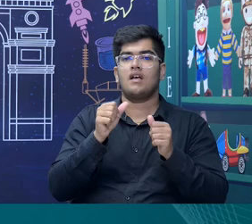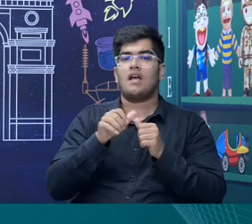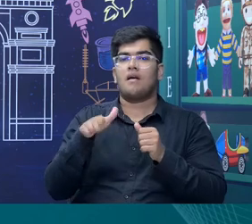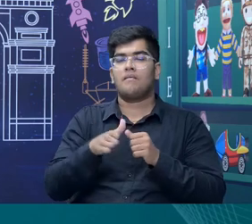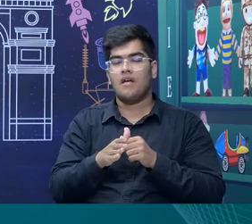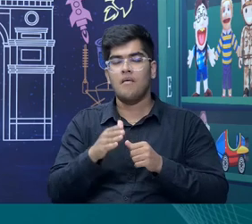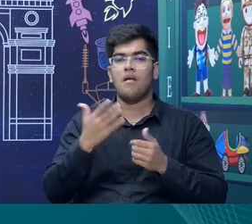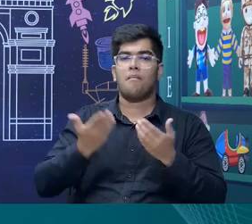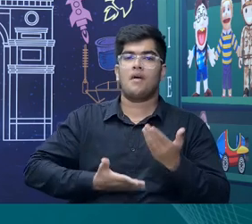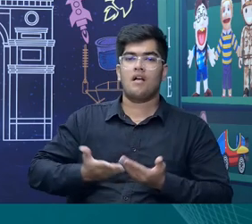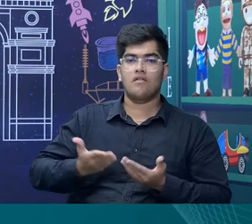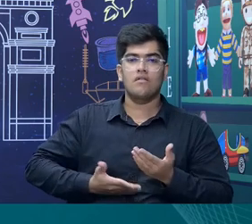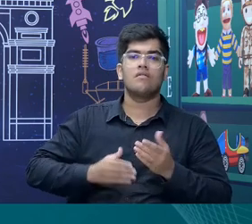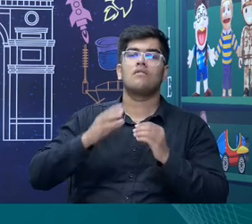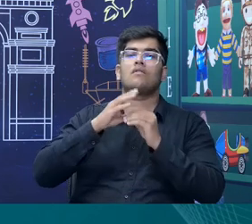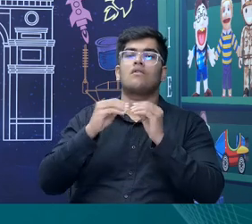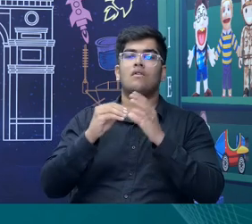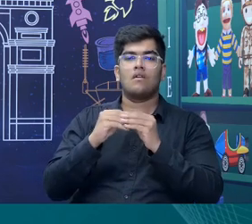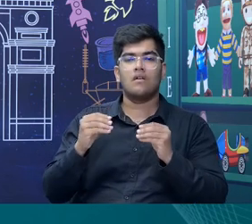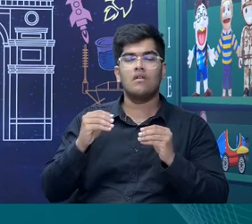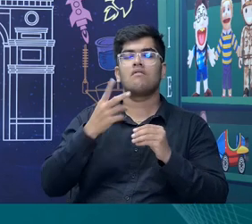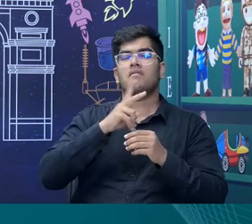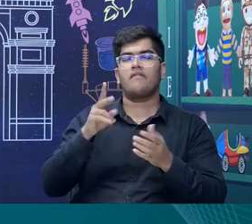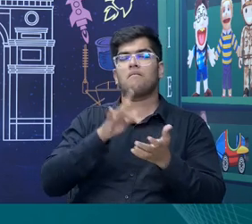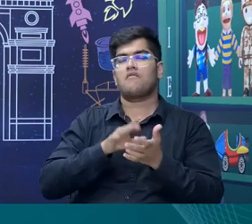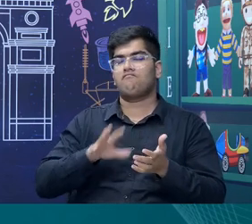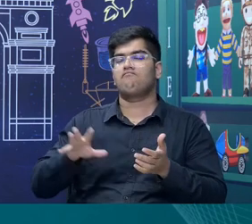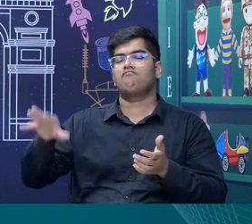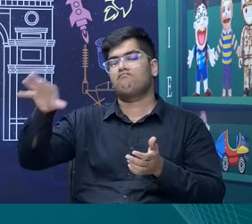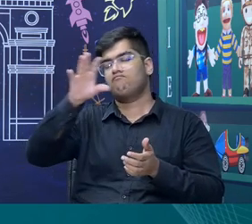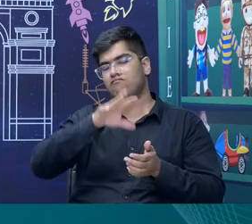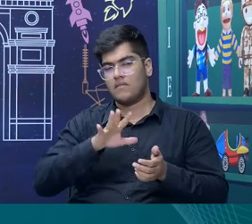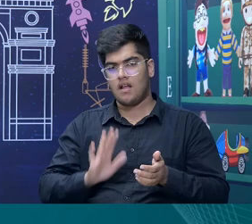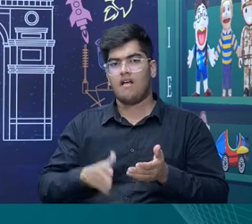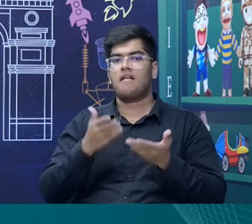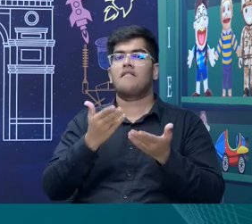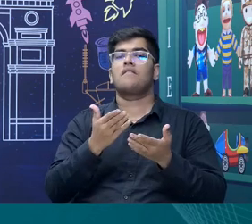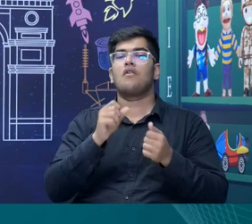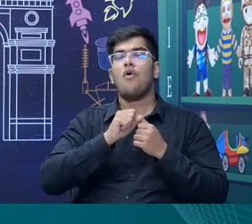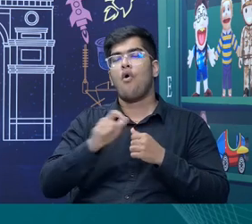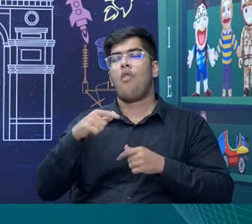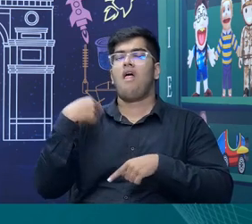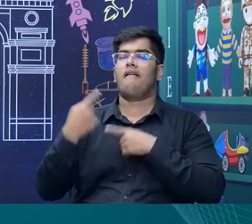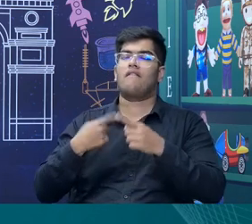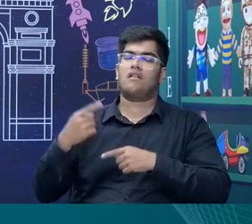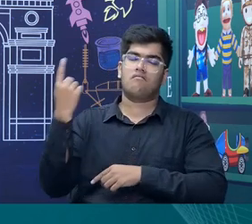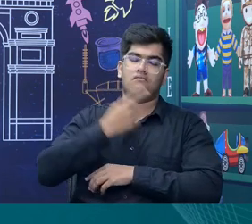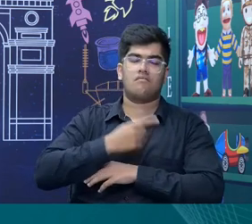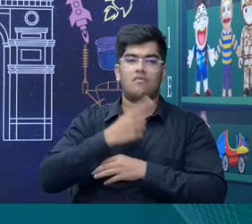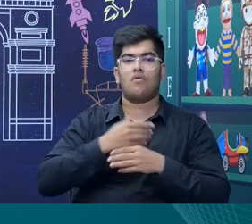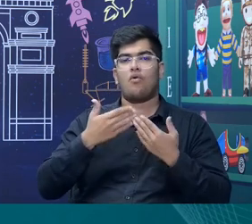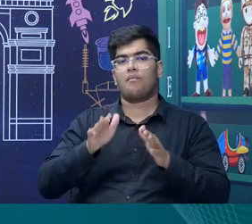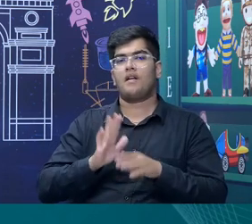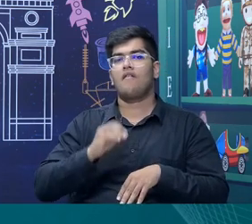Bengaluru Kolkata and guwahati these sales counters will be functional on all the weekdays including all the gadgeted